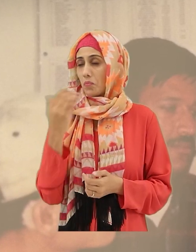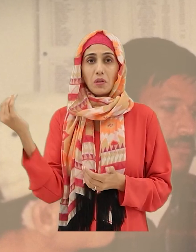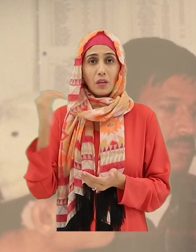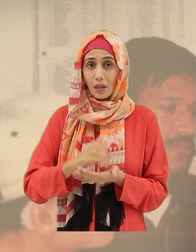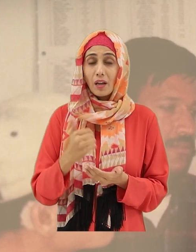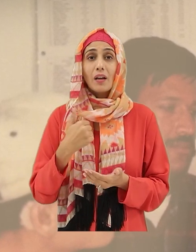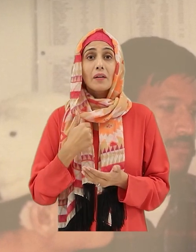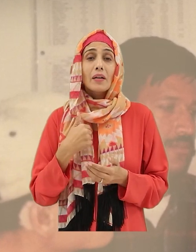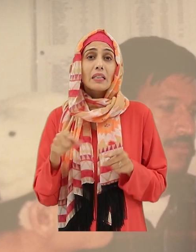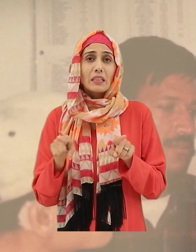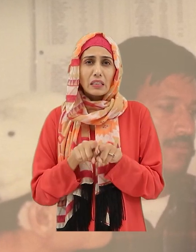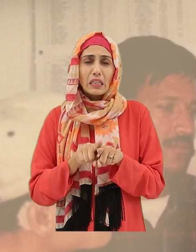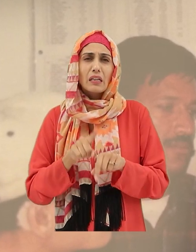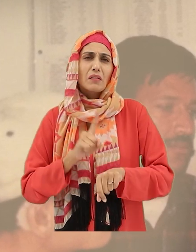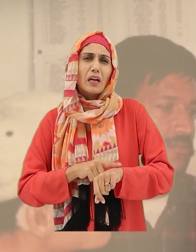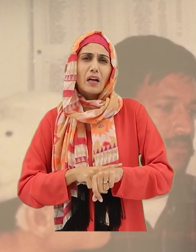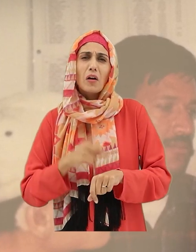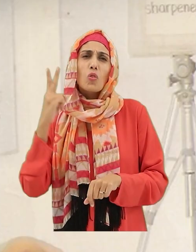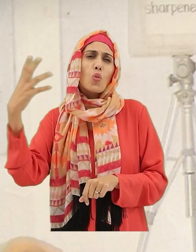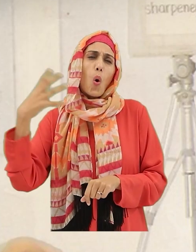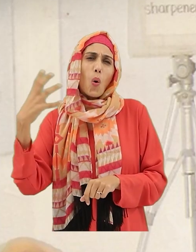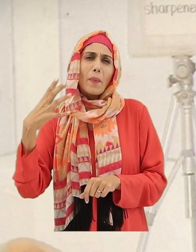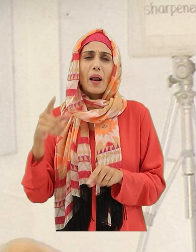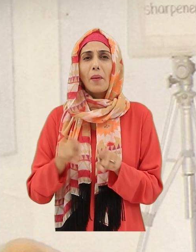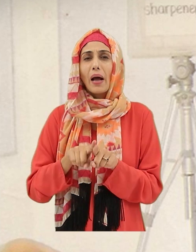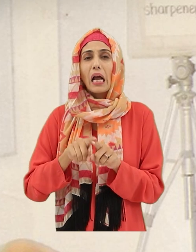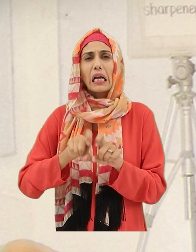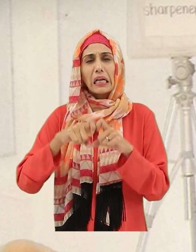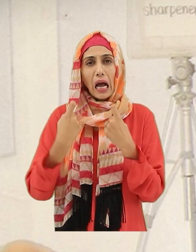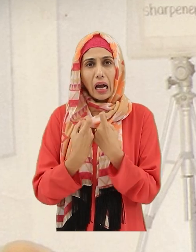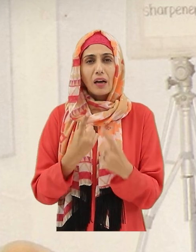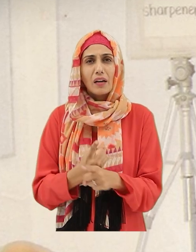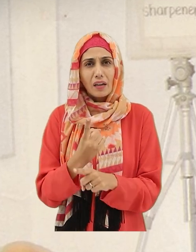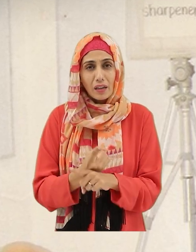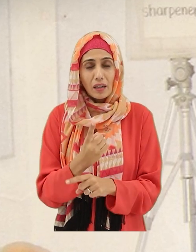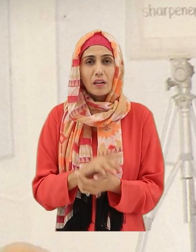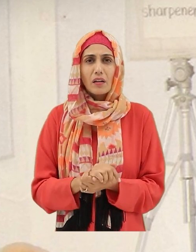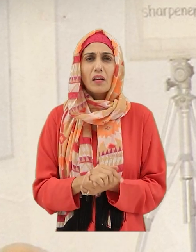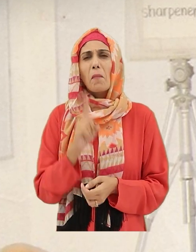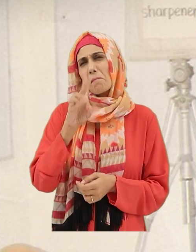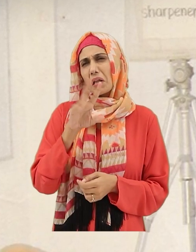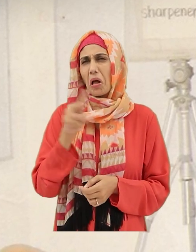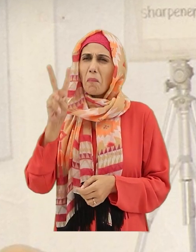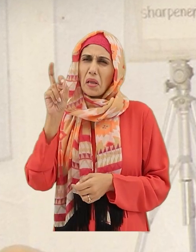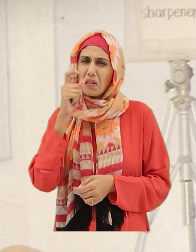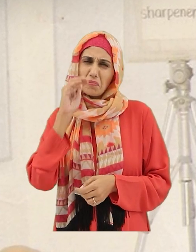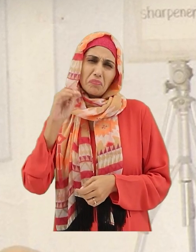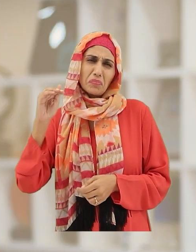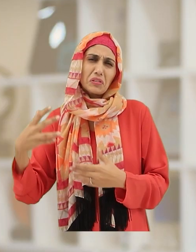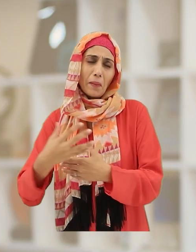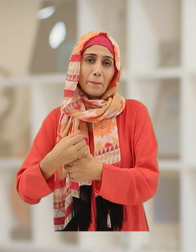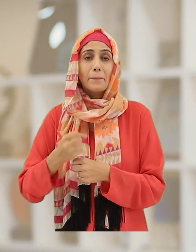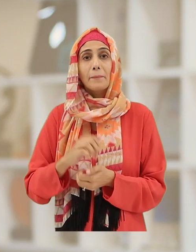come on over. So on a daily basis, we would spend the afternoons there. We had about 15 or 20 young